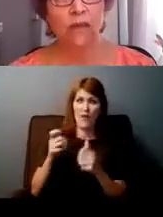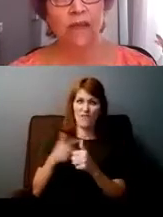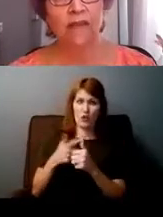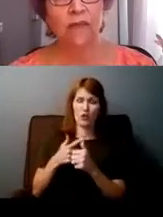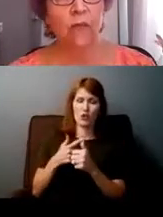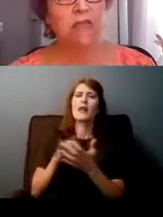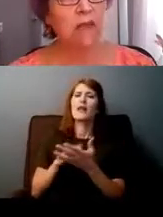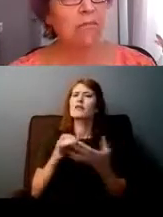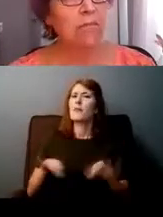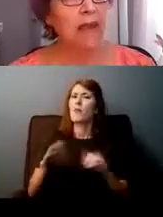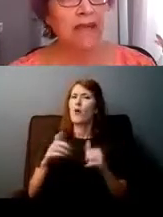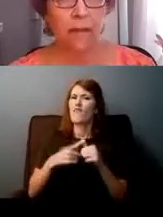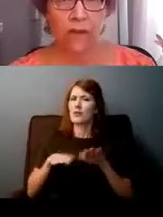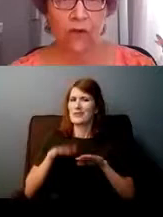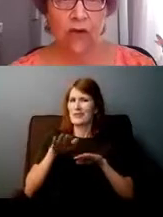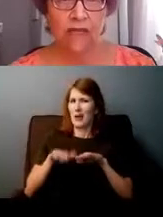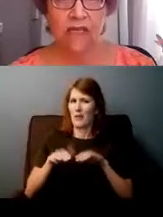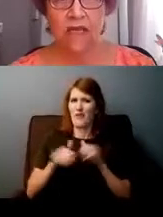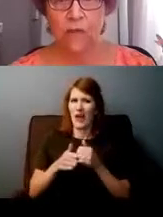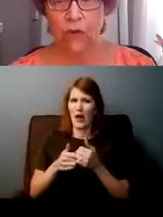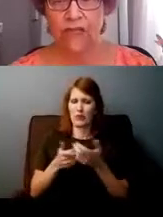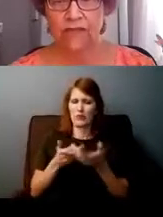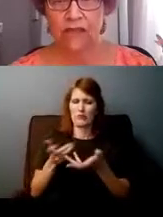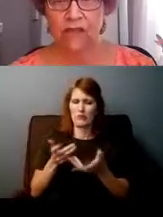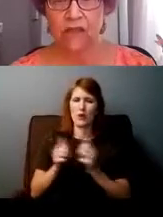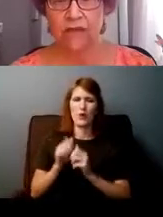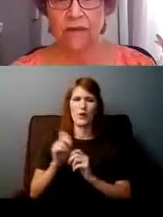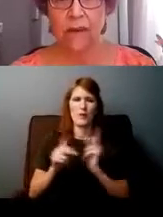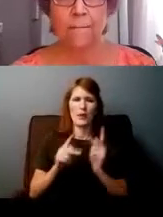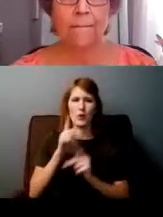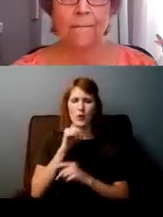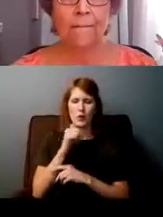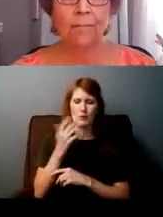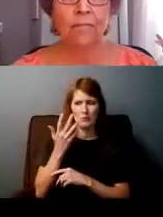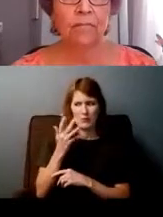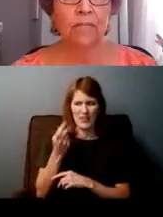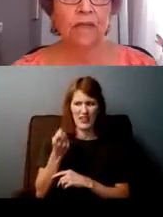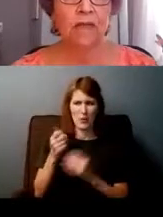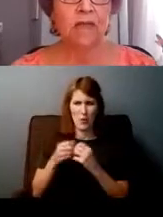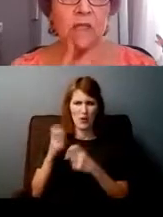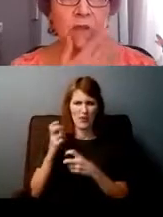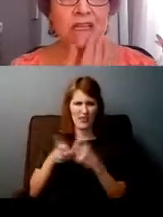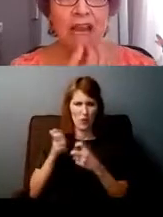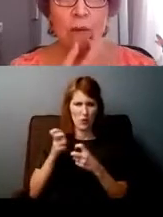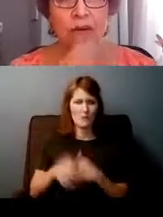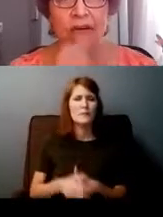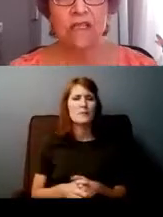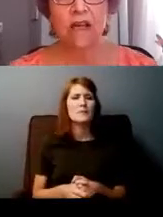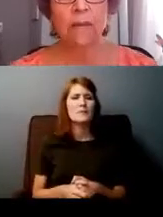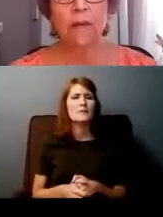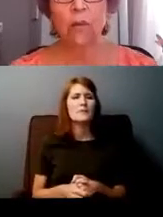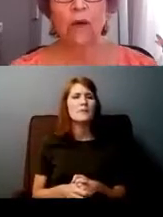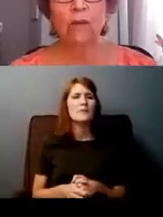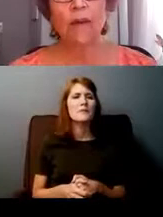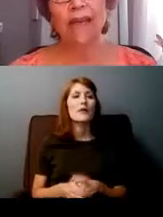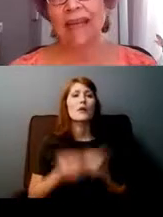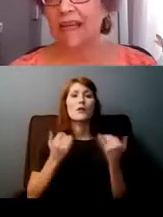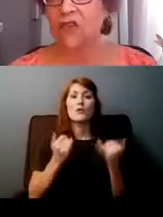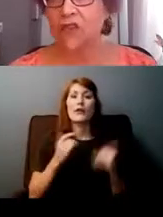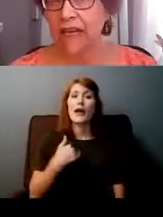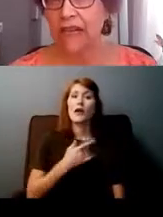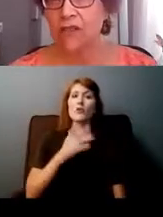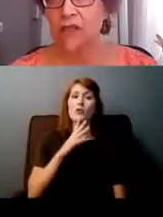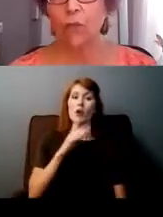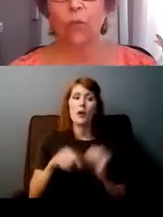dealing with folks that may come across as more difficult. So today we're going to talk about what we